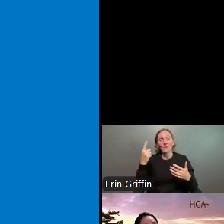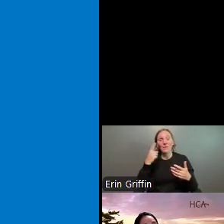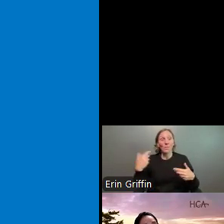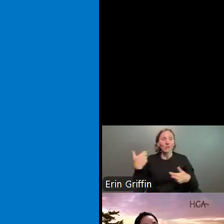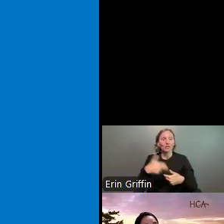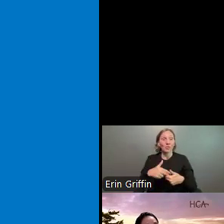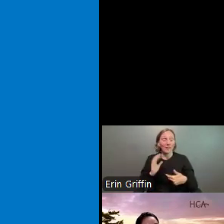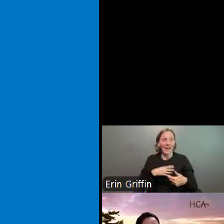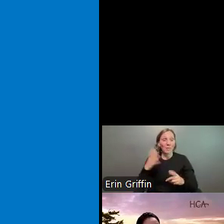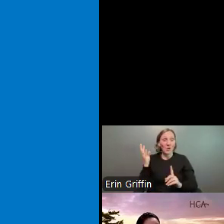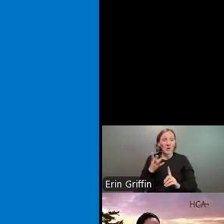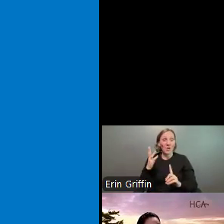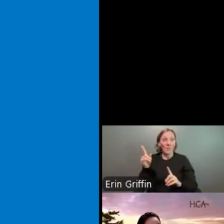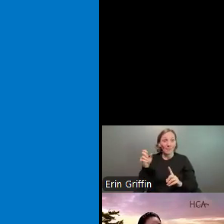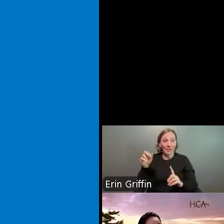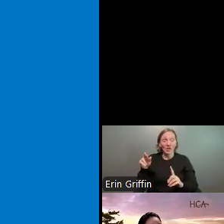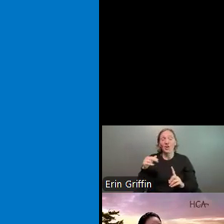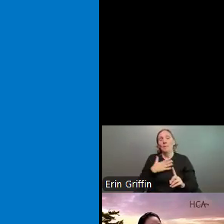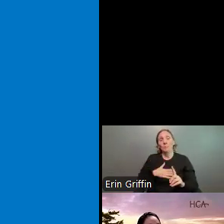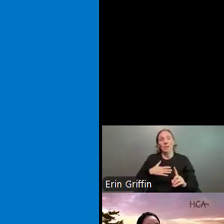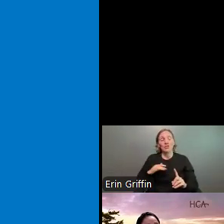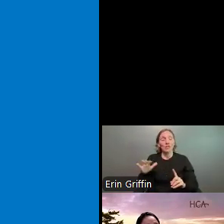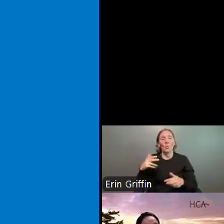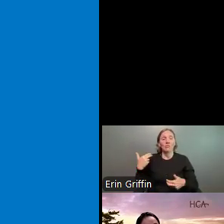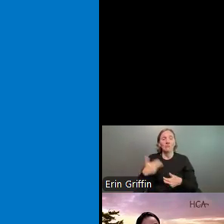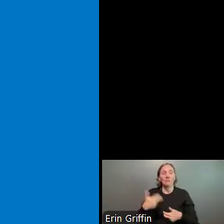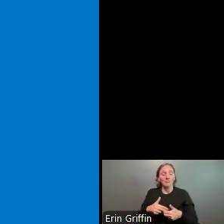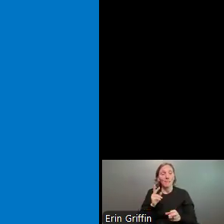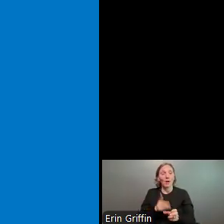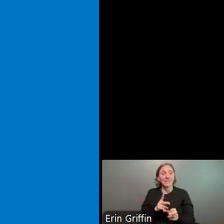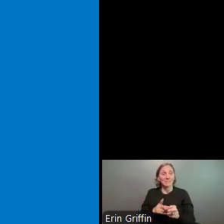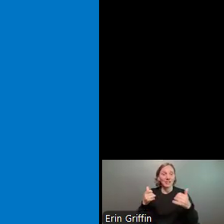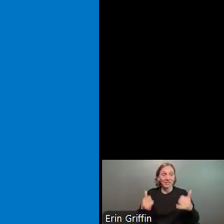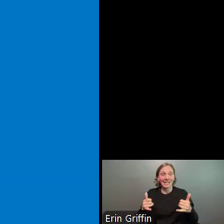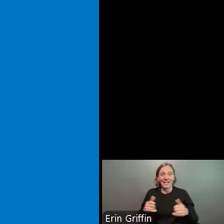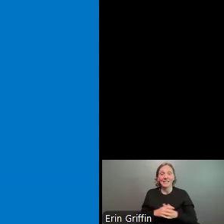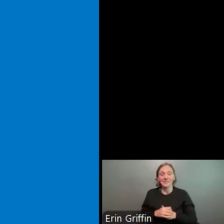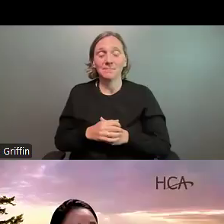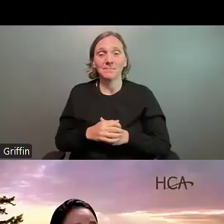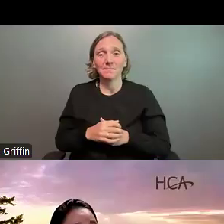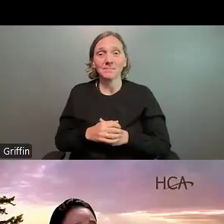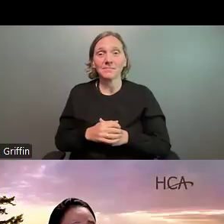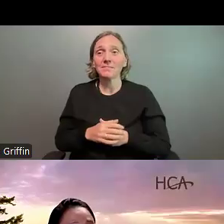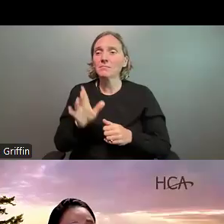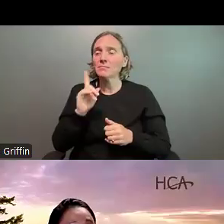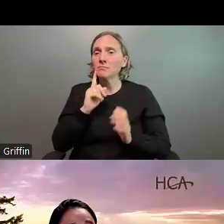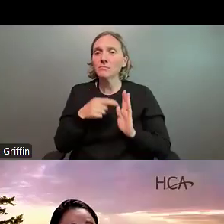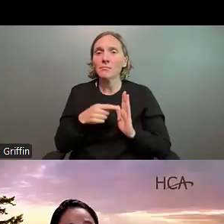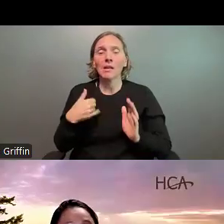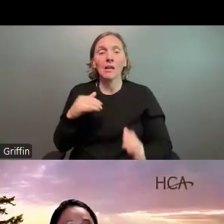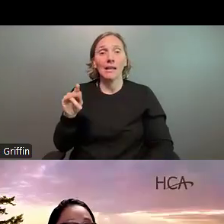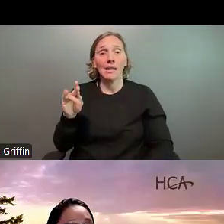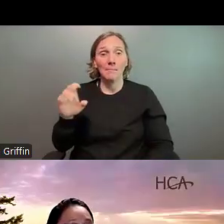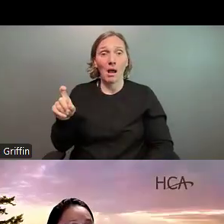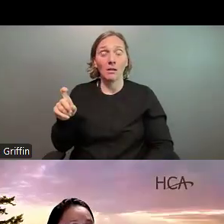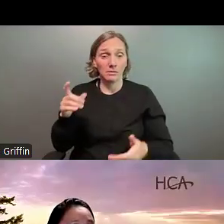joining. We really appreciate the participation today. You can see we've got our inbox here should you have any